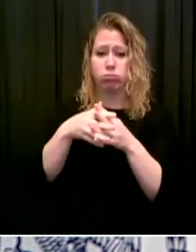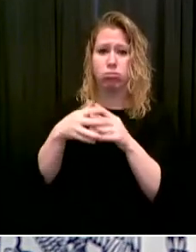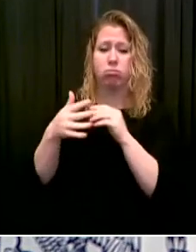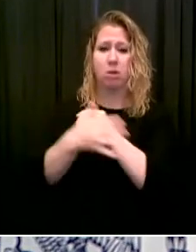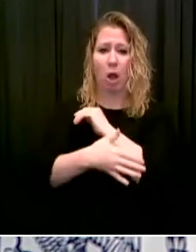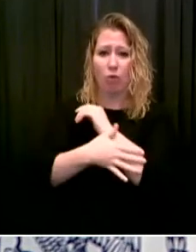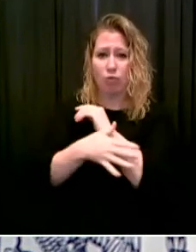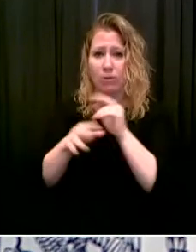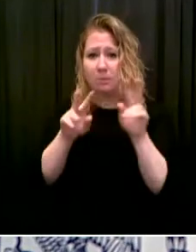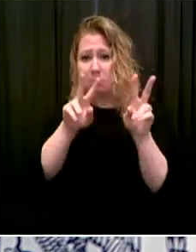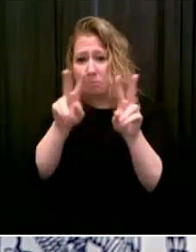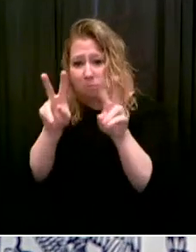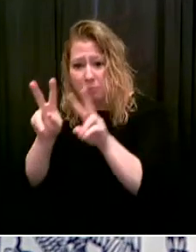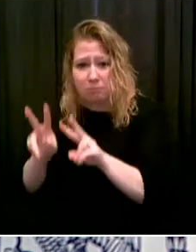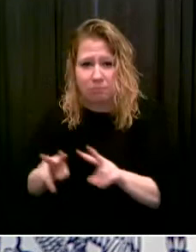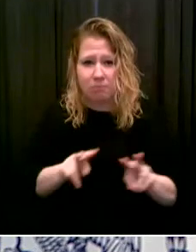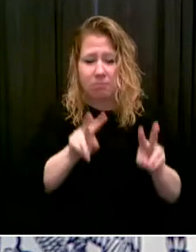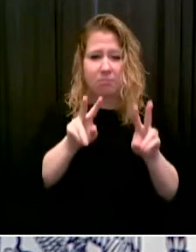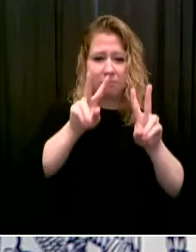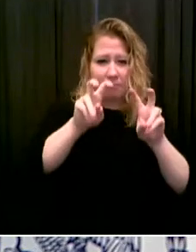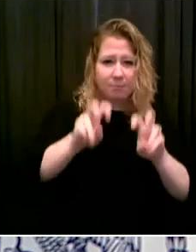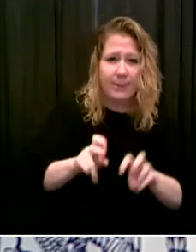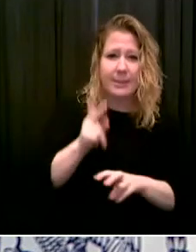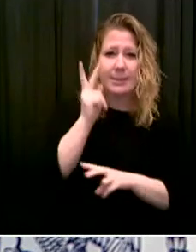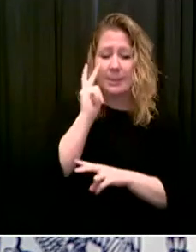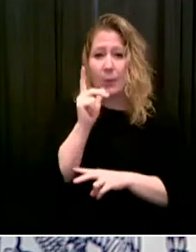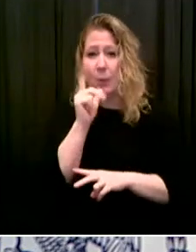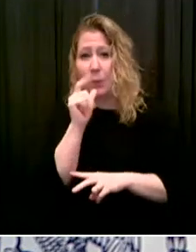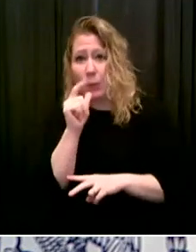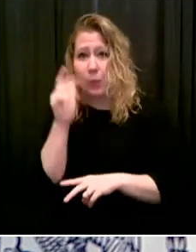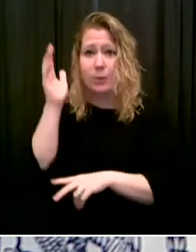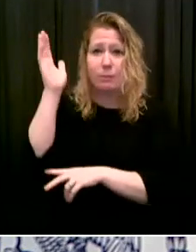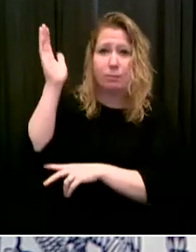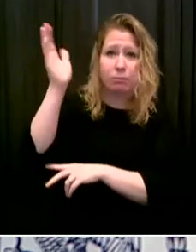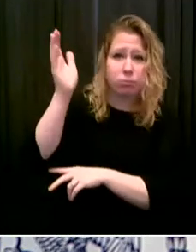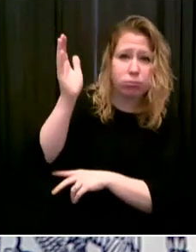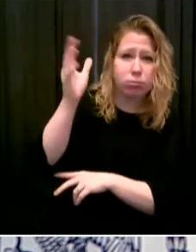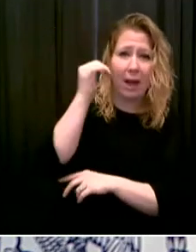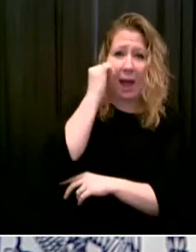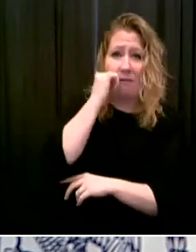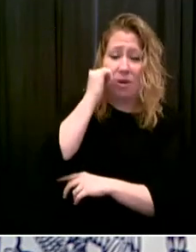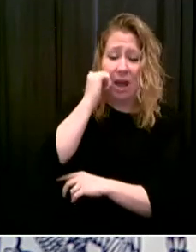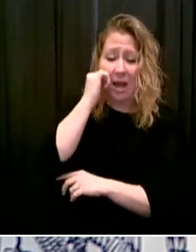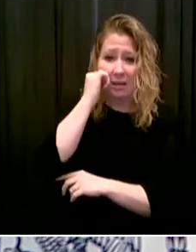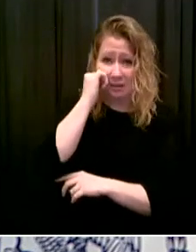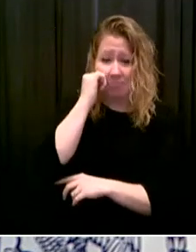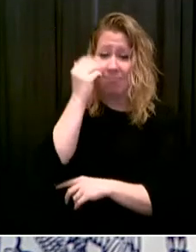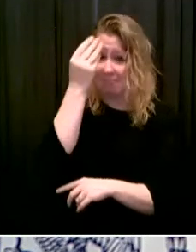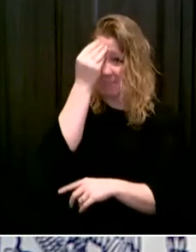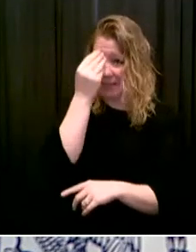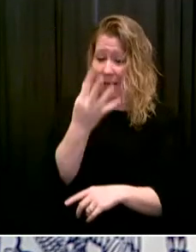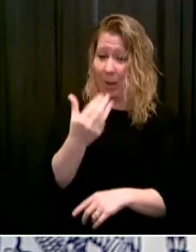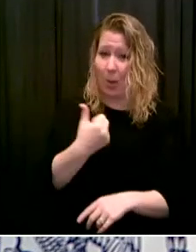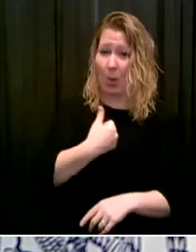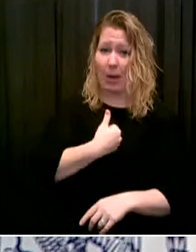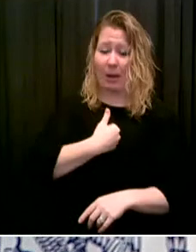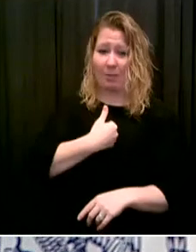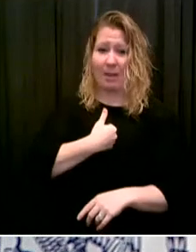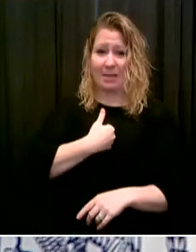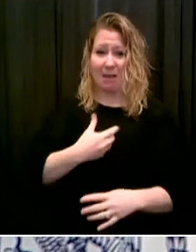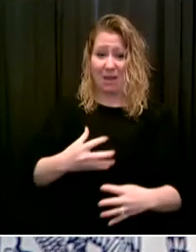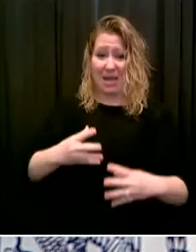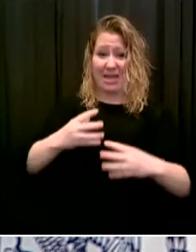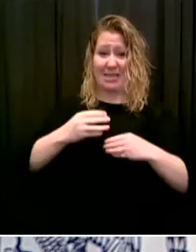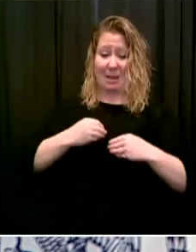in the year 2021, and can safely say I'm taking the most questions, or one of the largest groups of questions of any chief executive